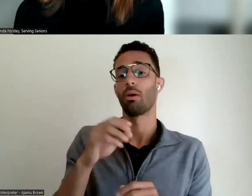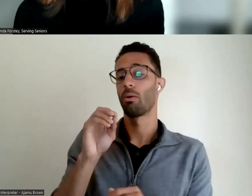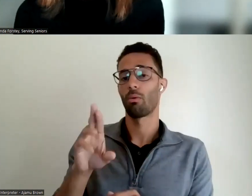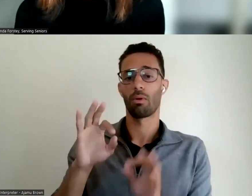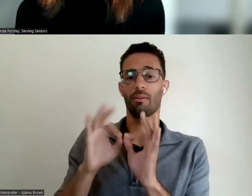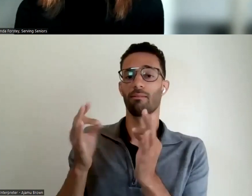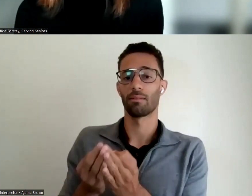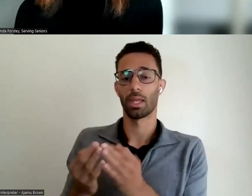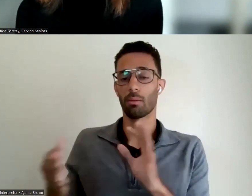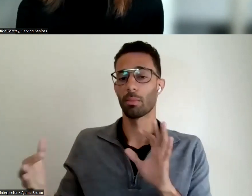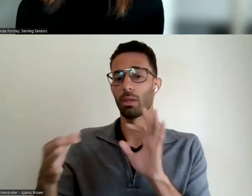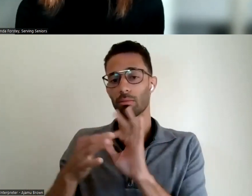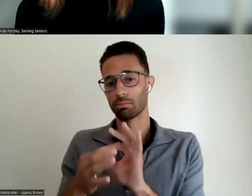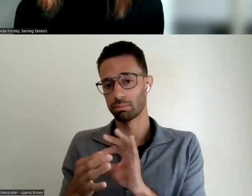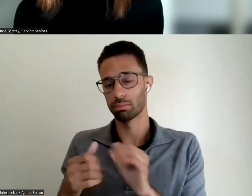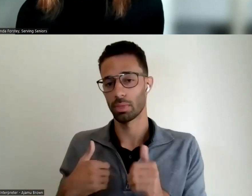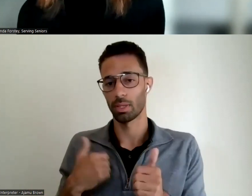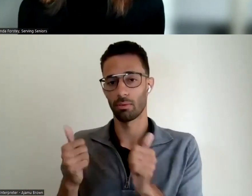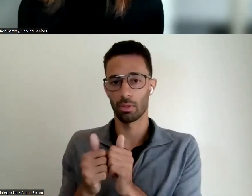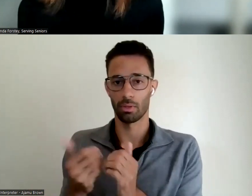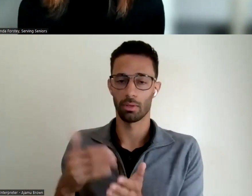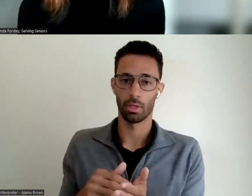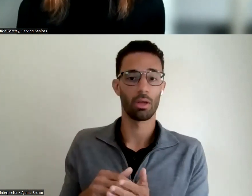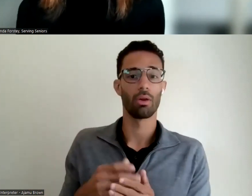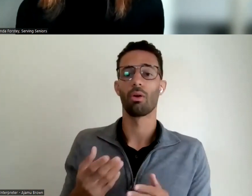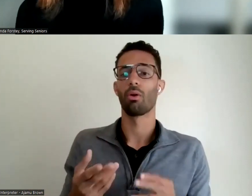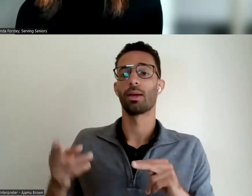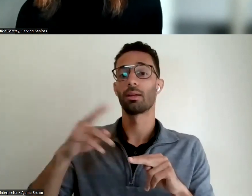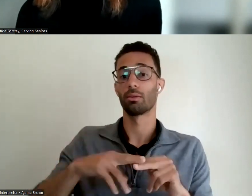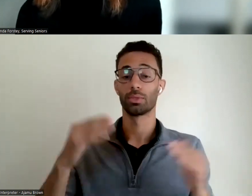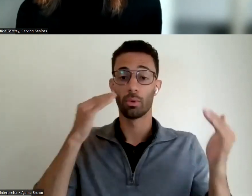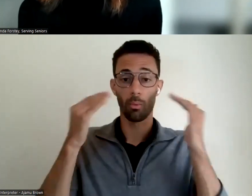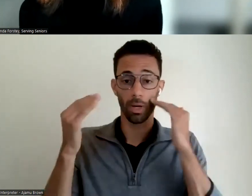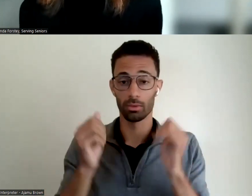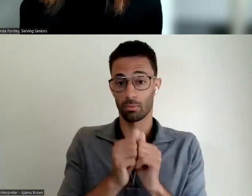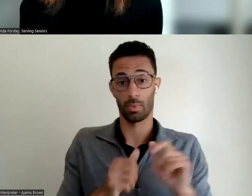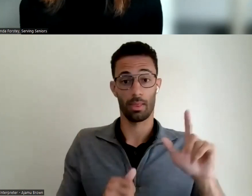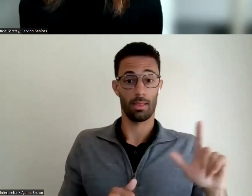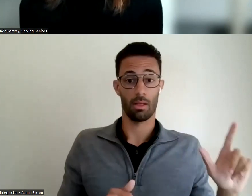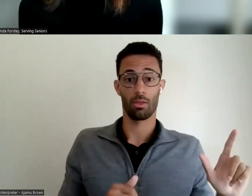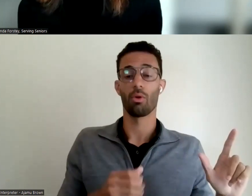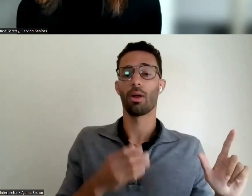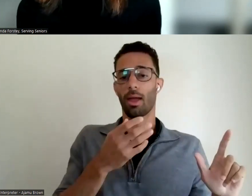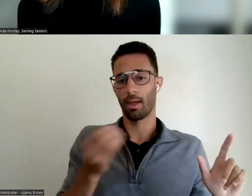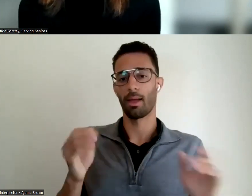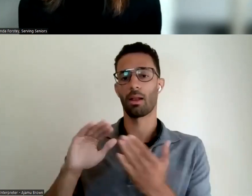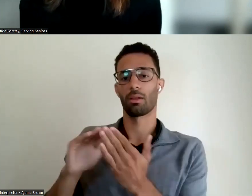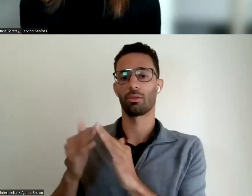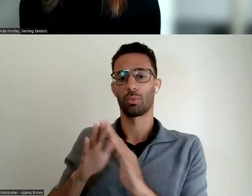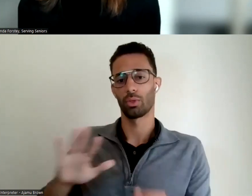it's continuing to raise awareness, not just with the landlords, but with the community as a whole. So